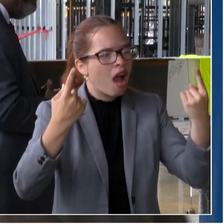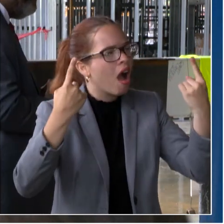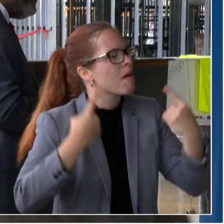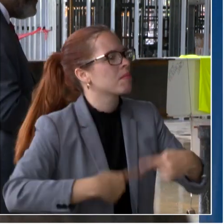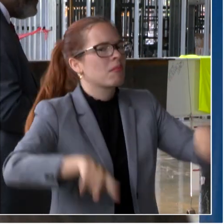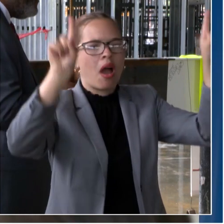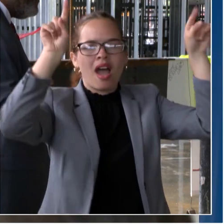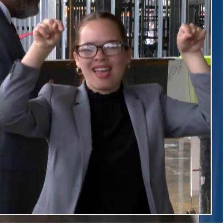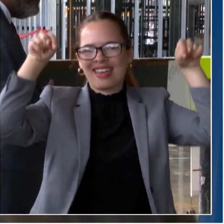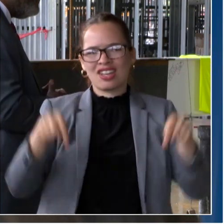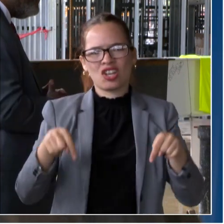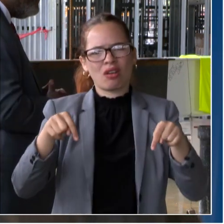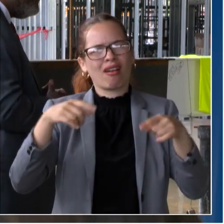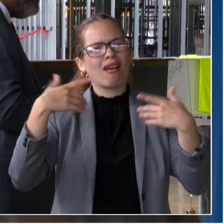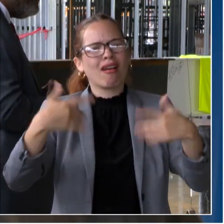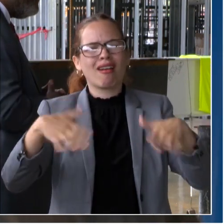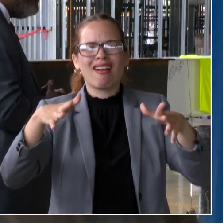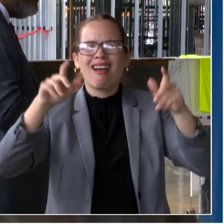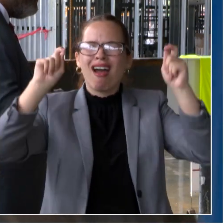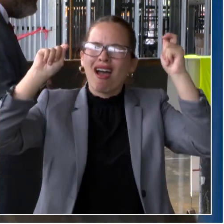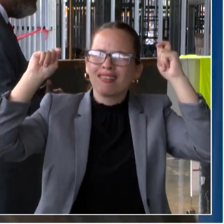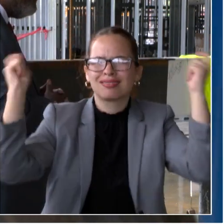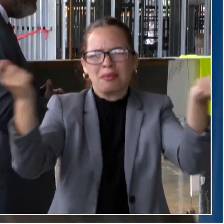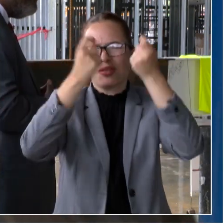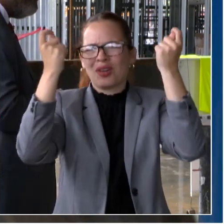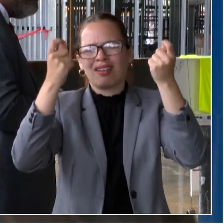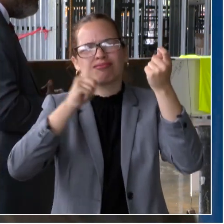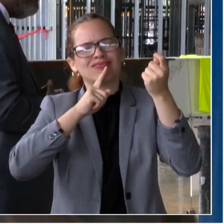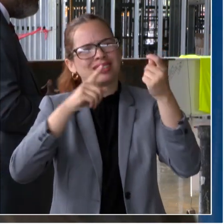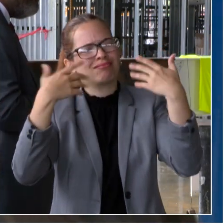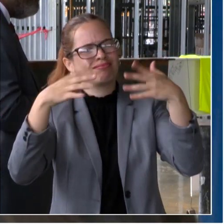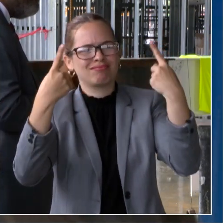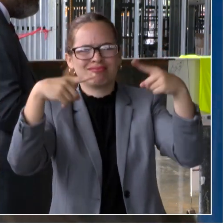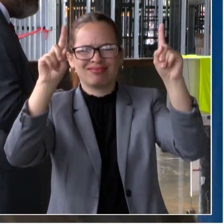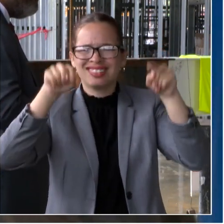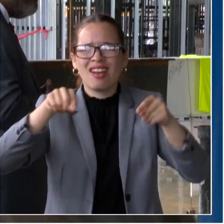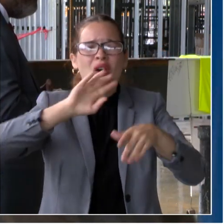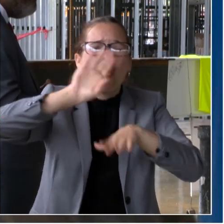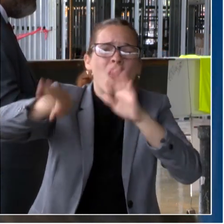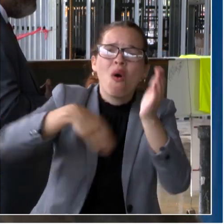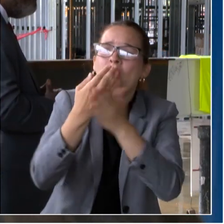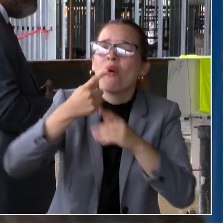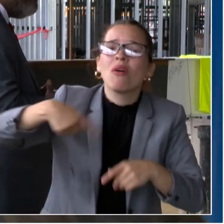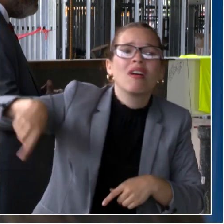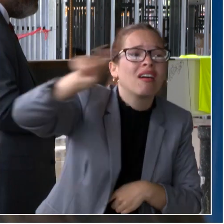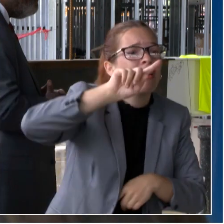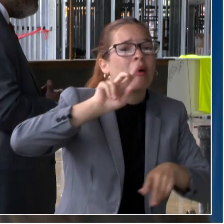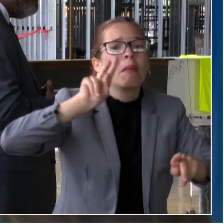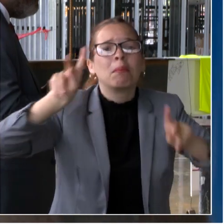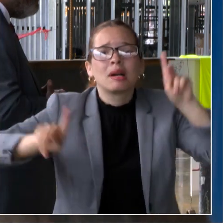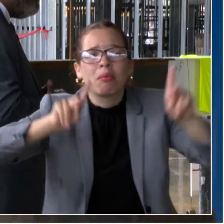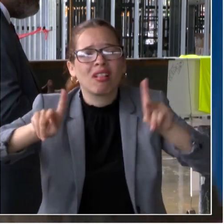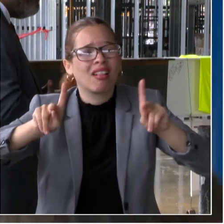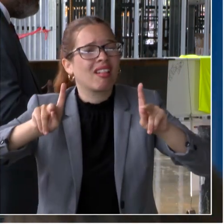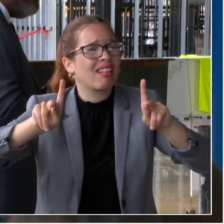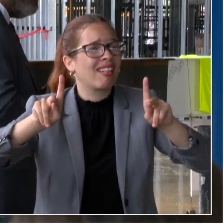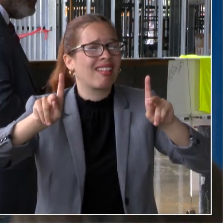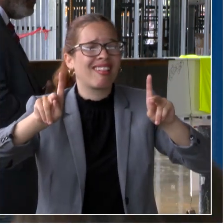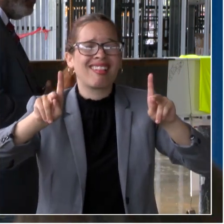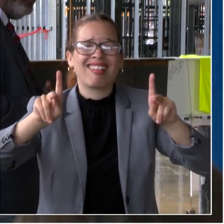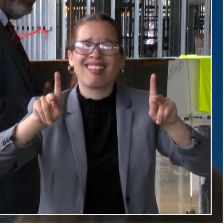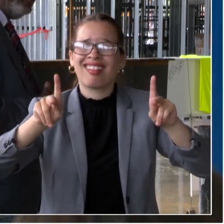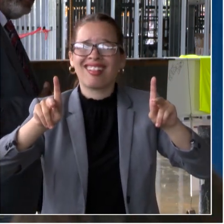done. You worked so hard over all these days and weeks and years to make this happen, and we are